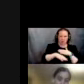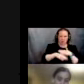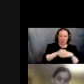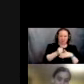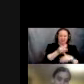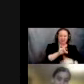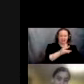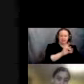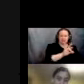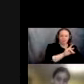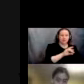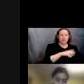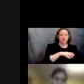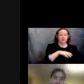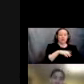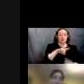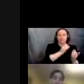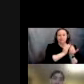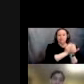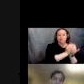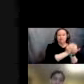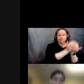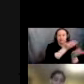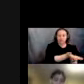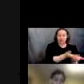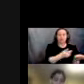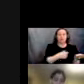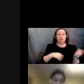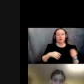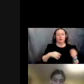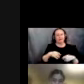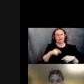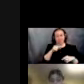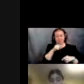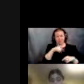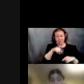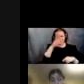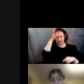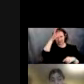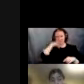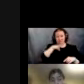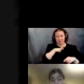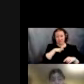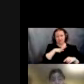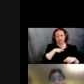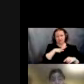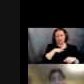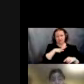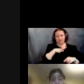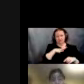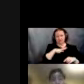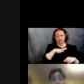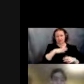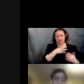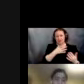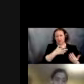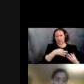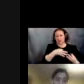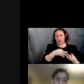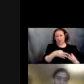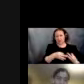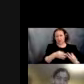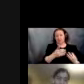interestingly, you know, these men didn't marry for another roughly 15, 20